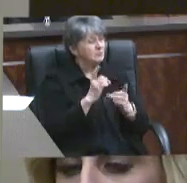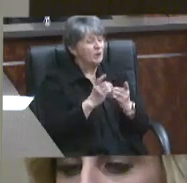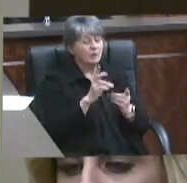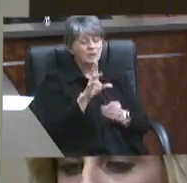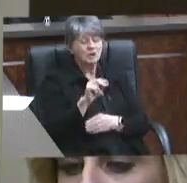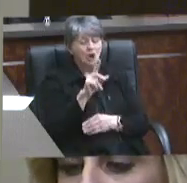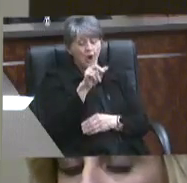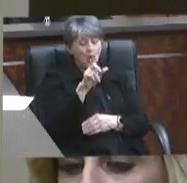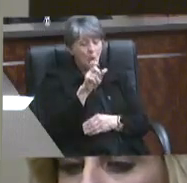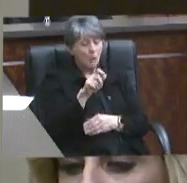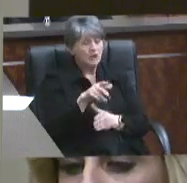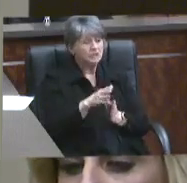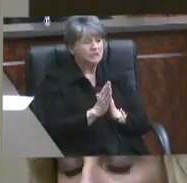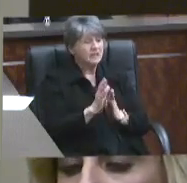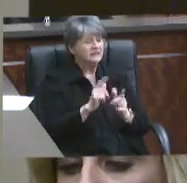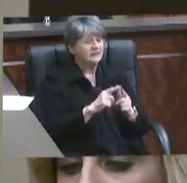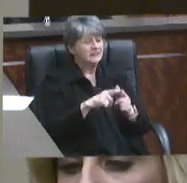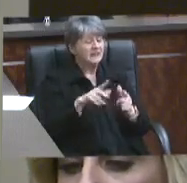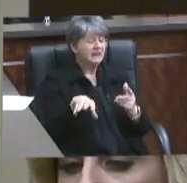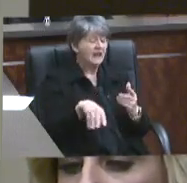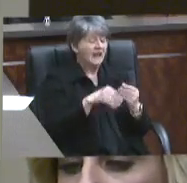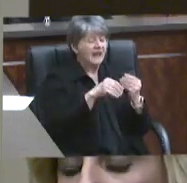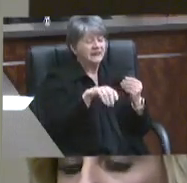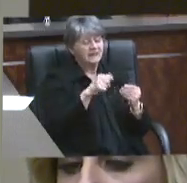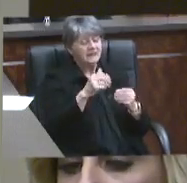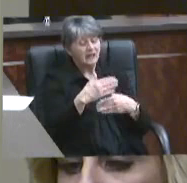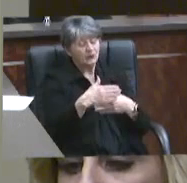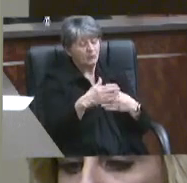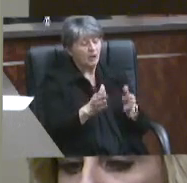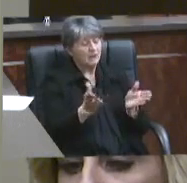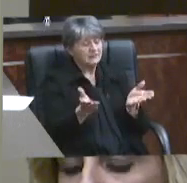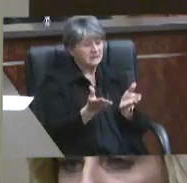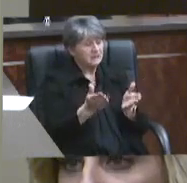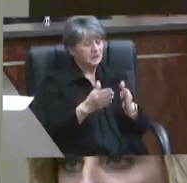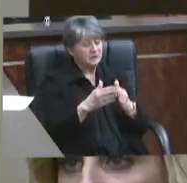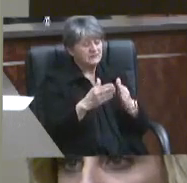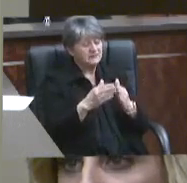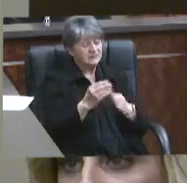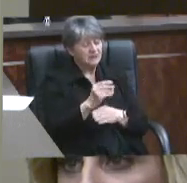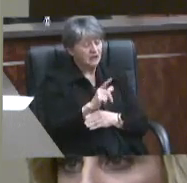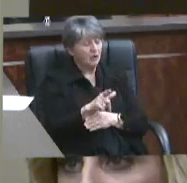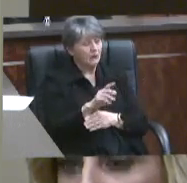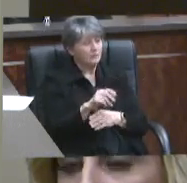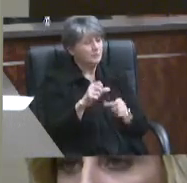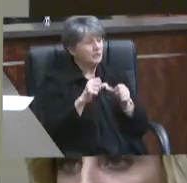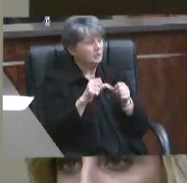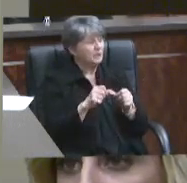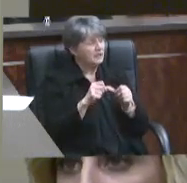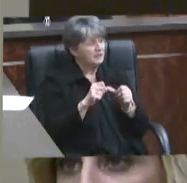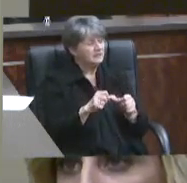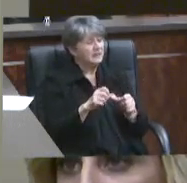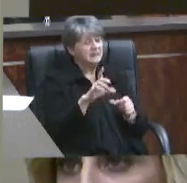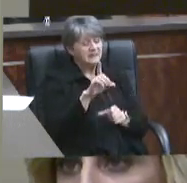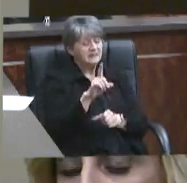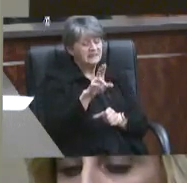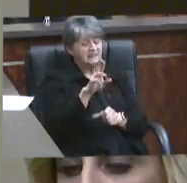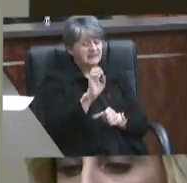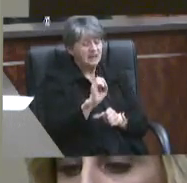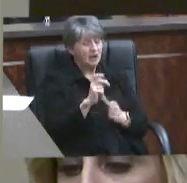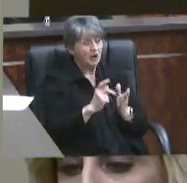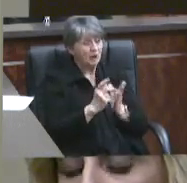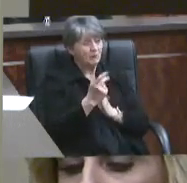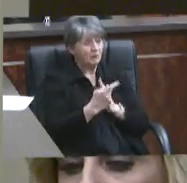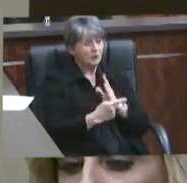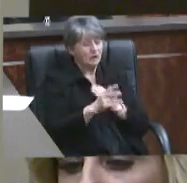And then added another box up here at City Hall. You maintain the DARE program for 4 elementary